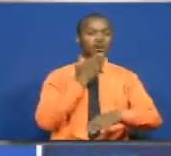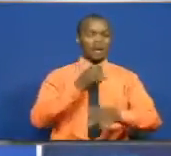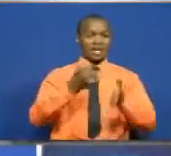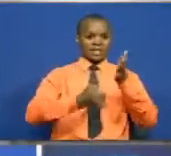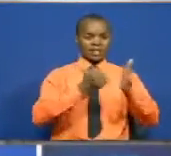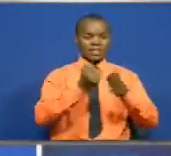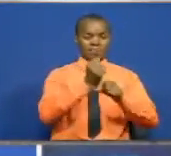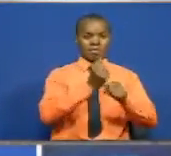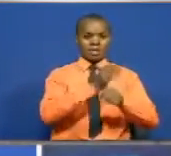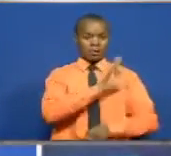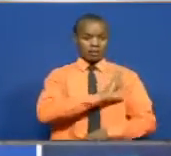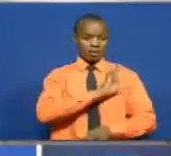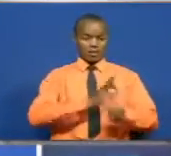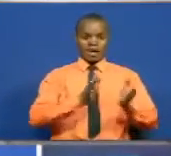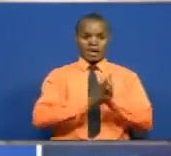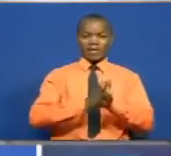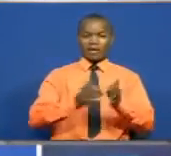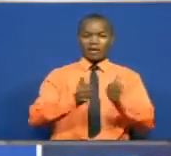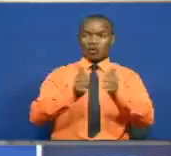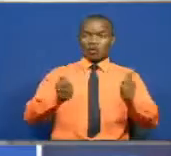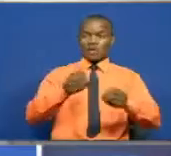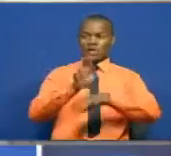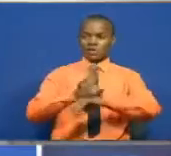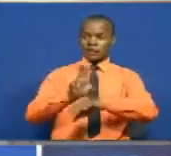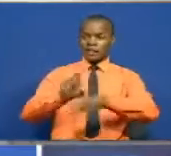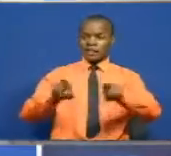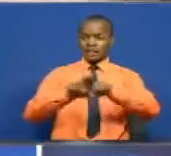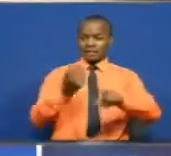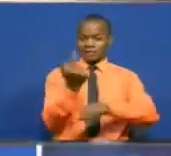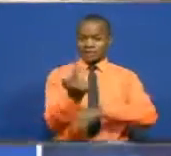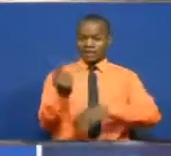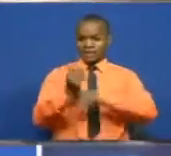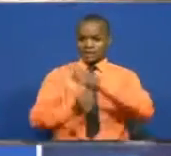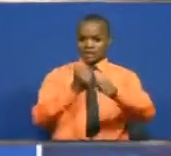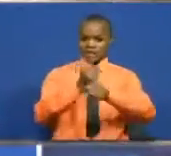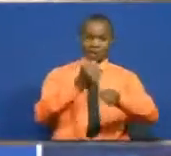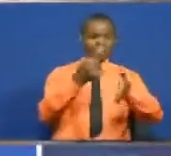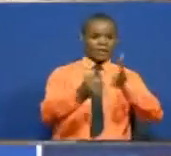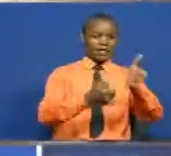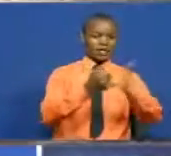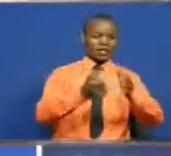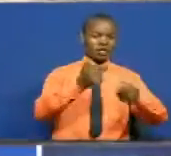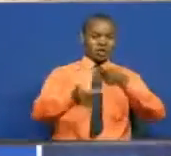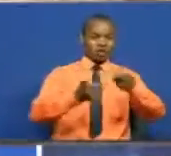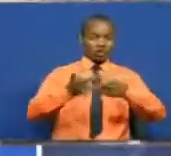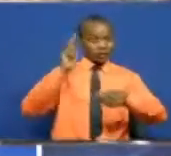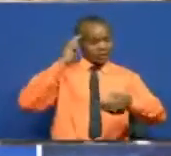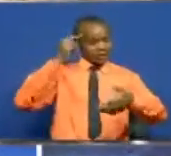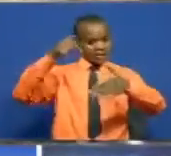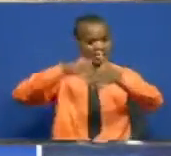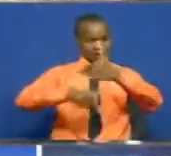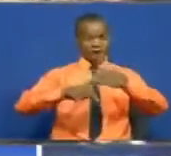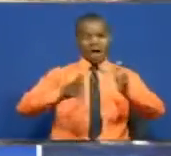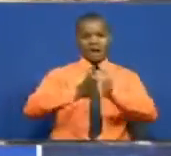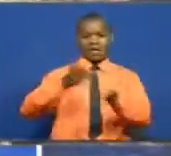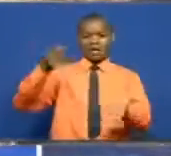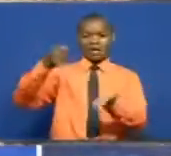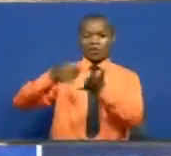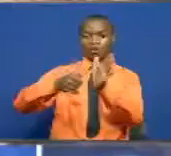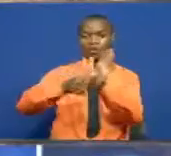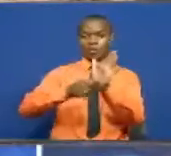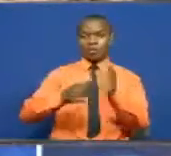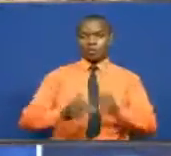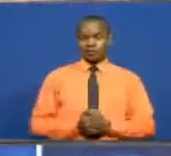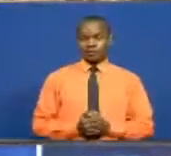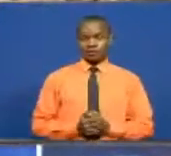and more efficient. However, every passing year, the industry has continued to sink deeper into mess. A